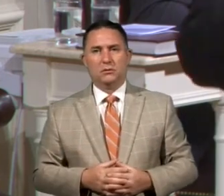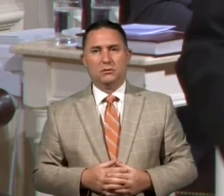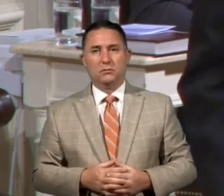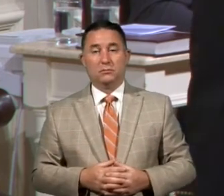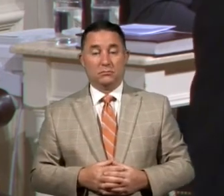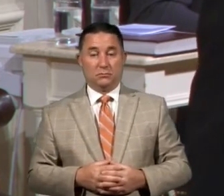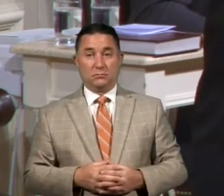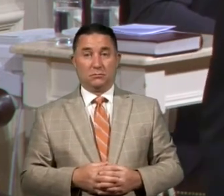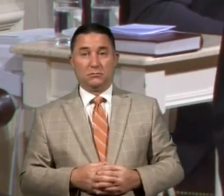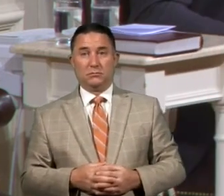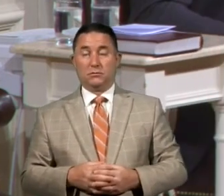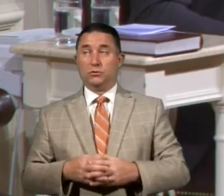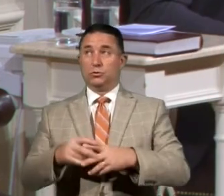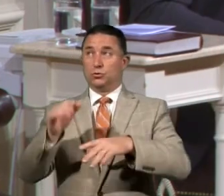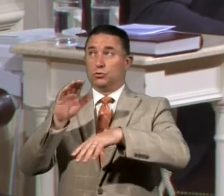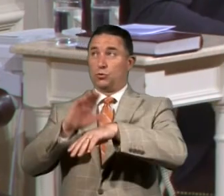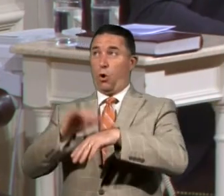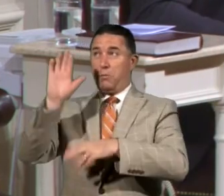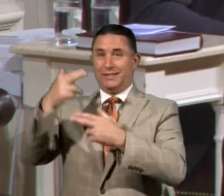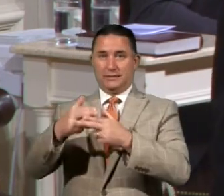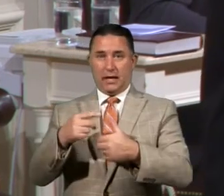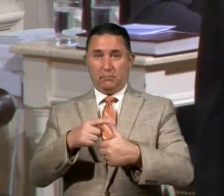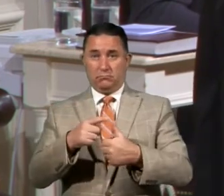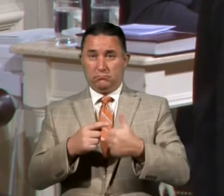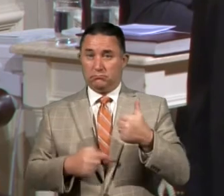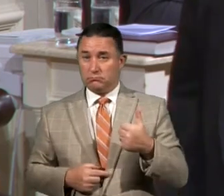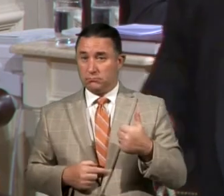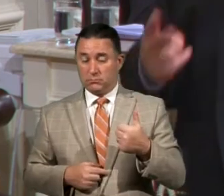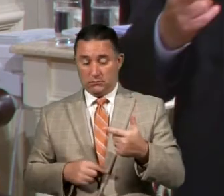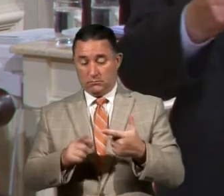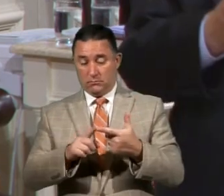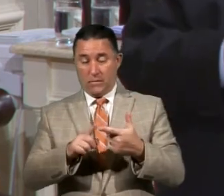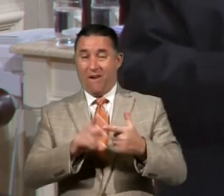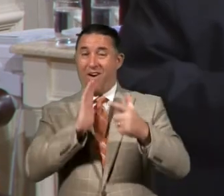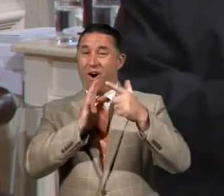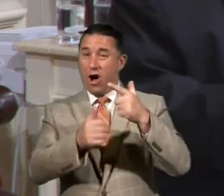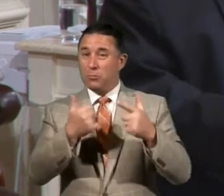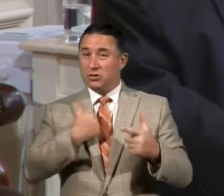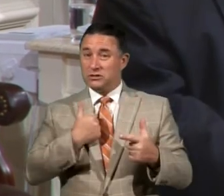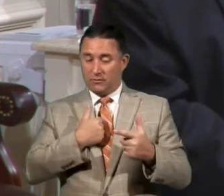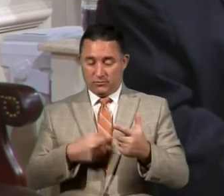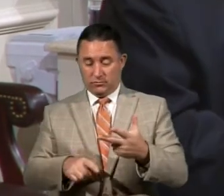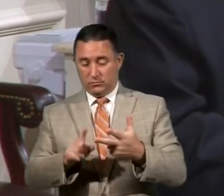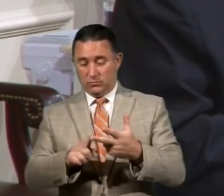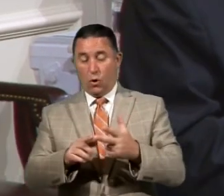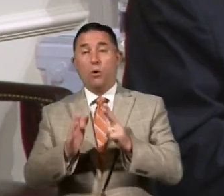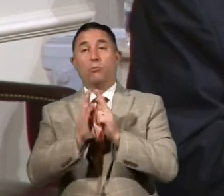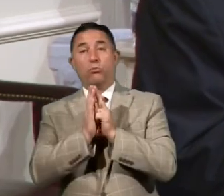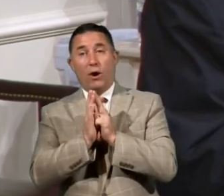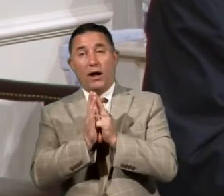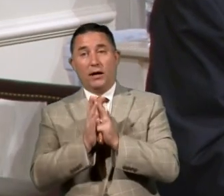Number one, called by his name. Number two, humble ourselves. Number three, pray.